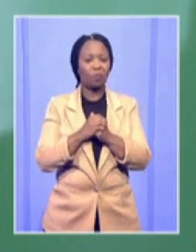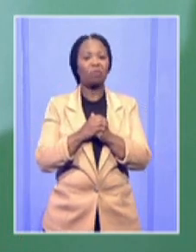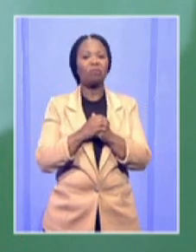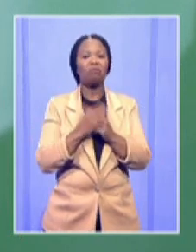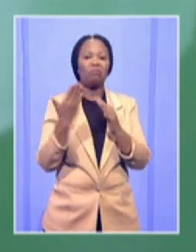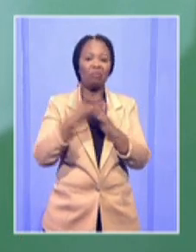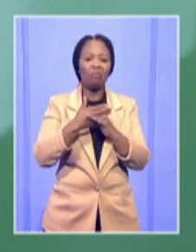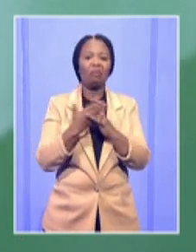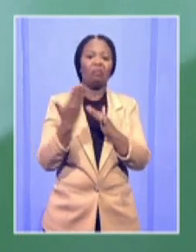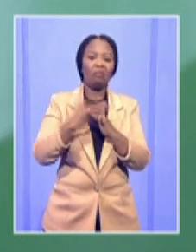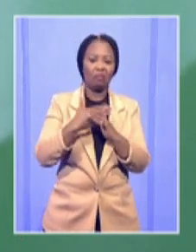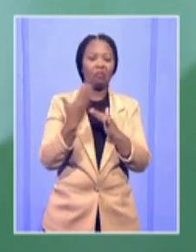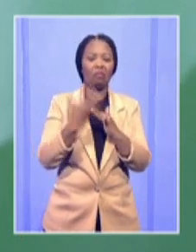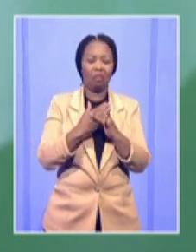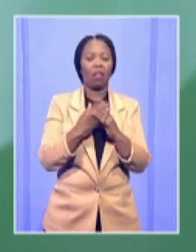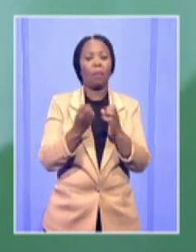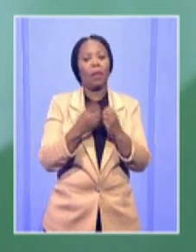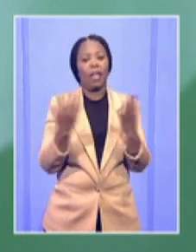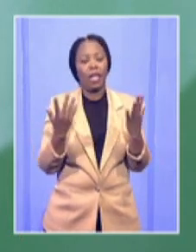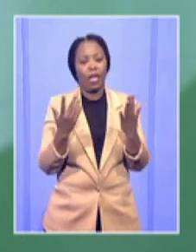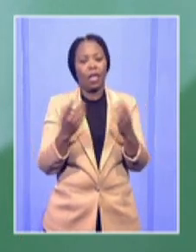new